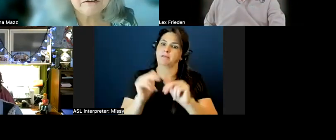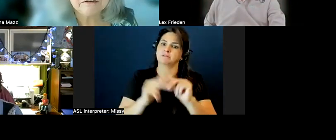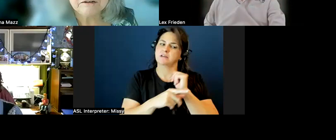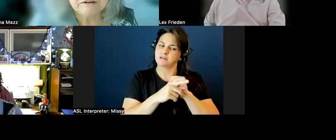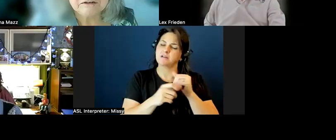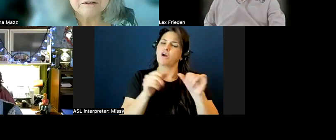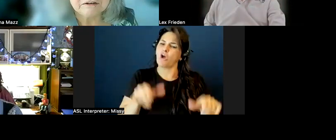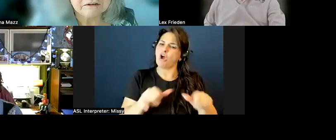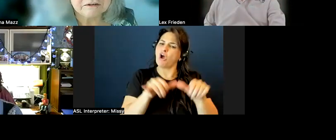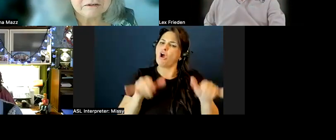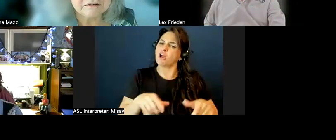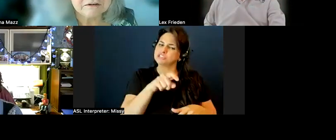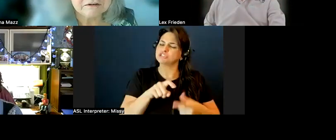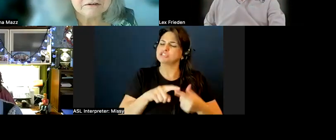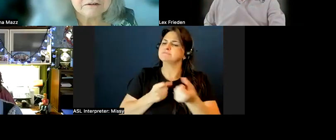designing.